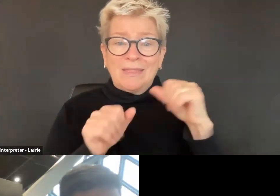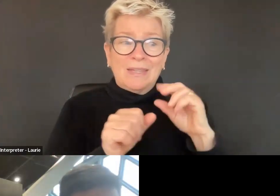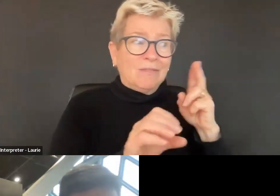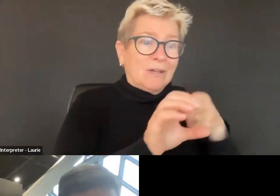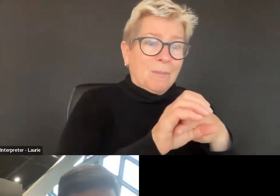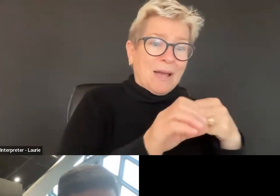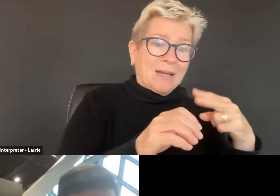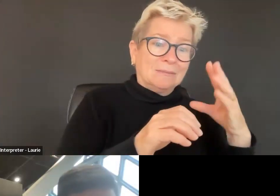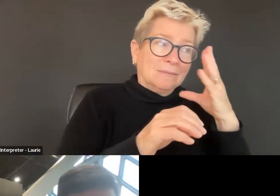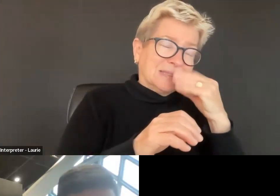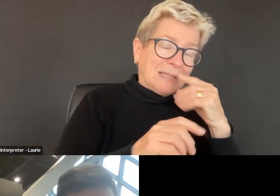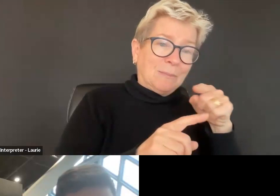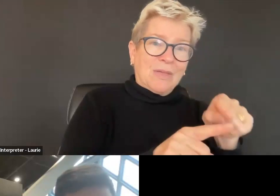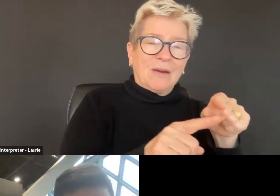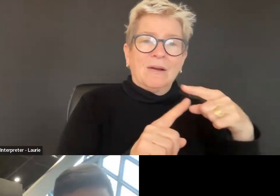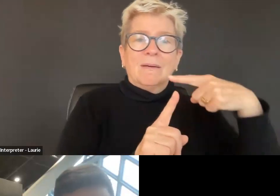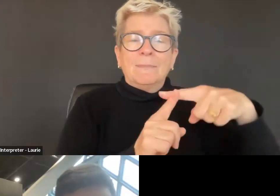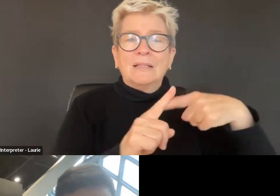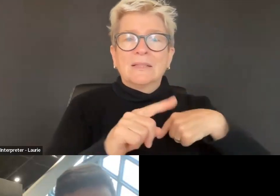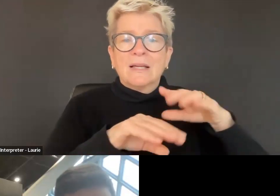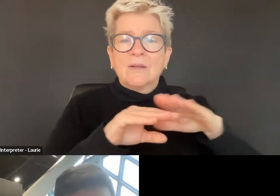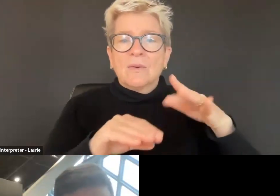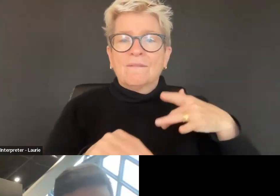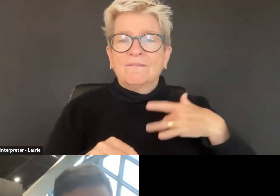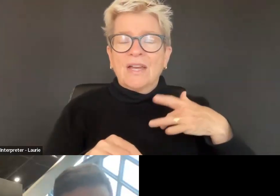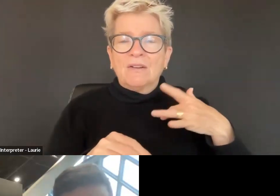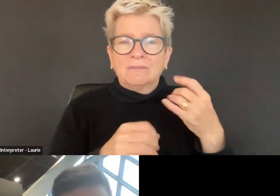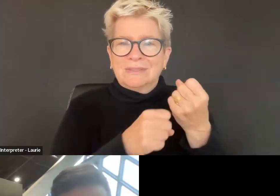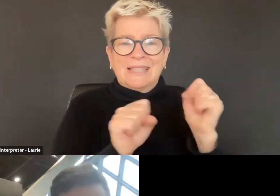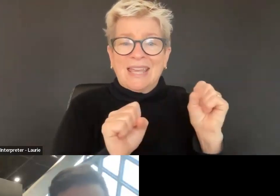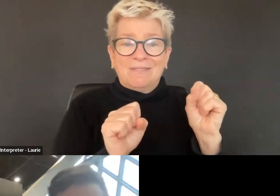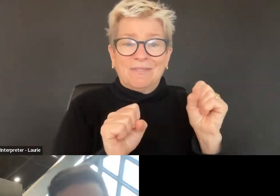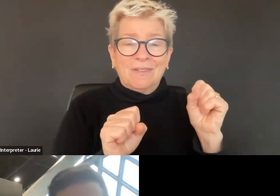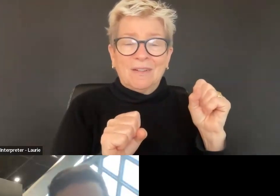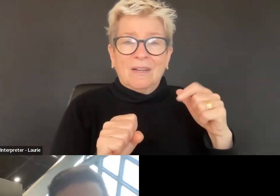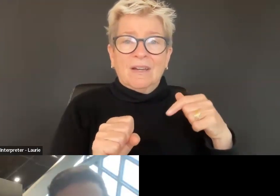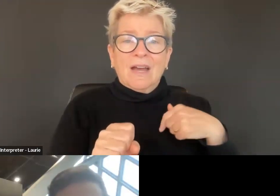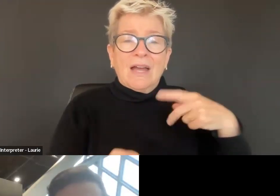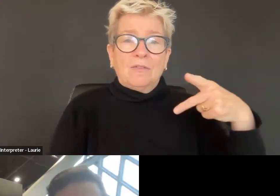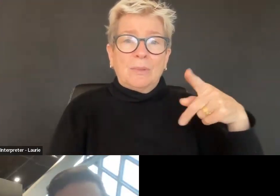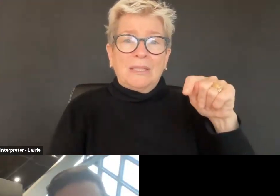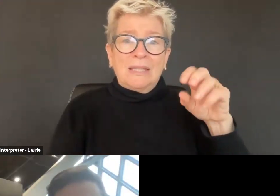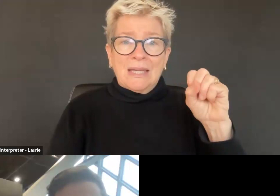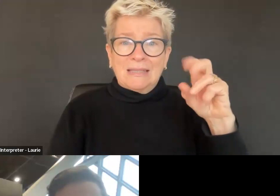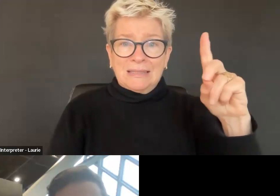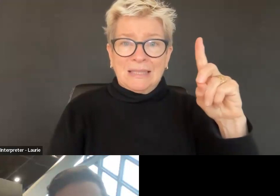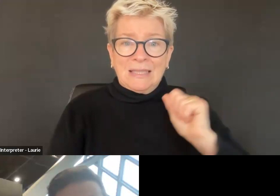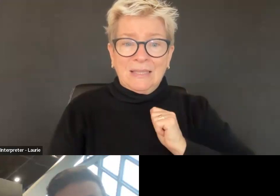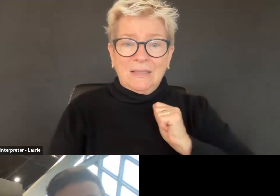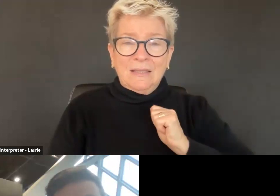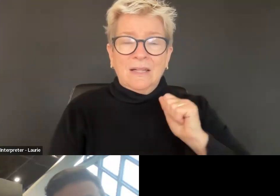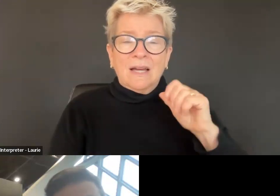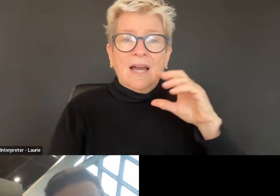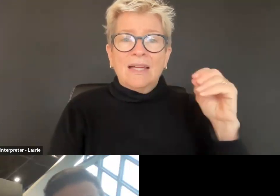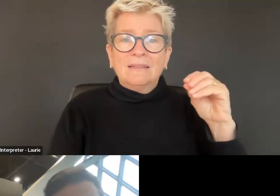But I also don't feel incredibly safe there. I deal with PTSD, and